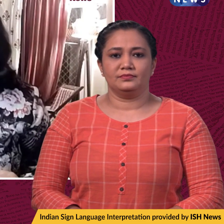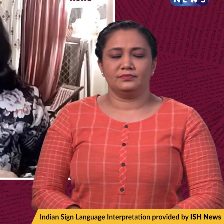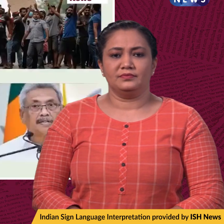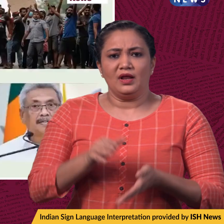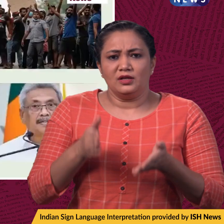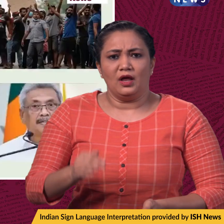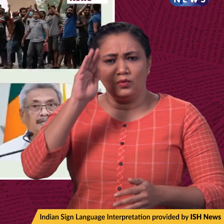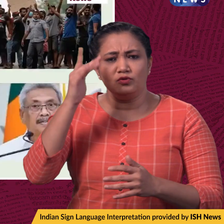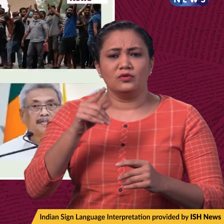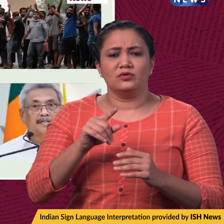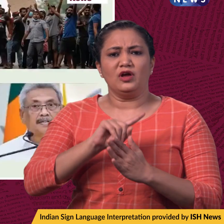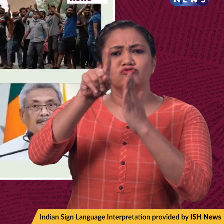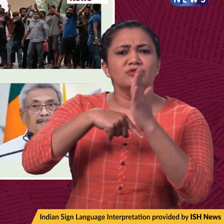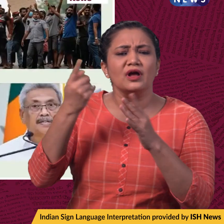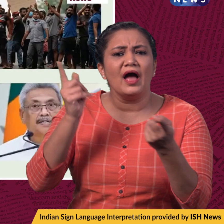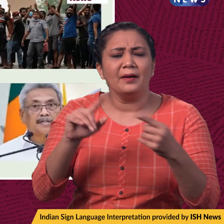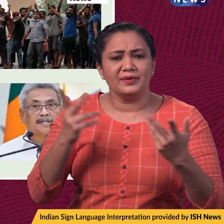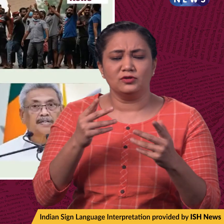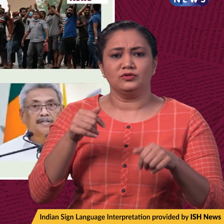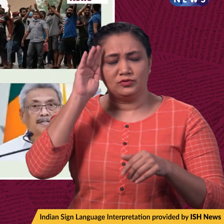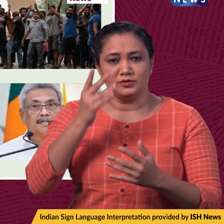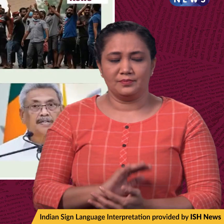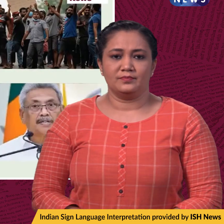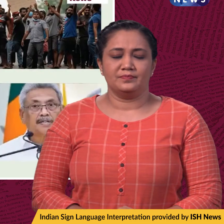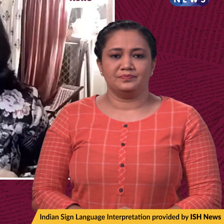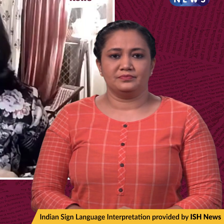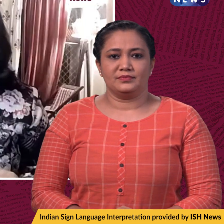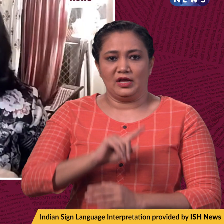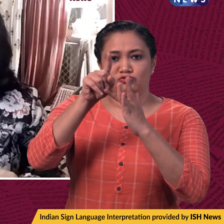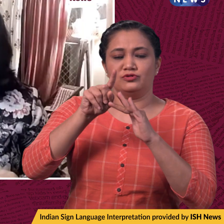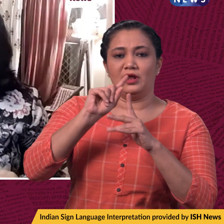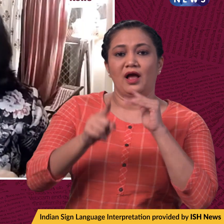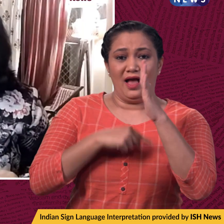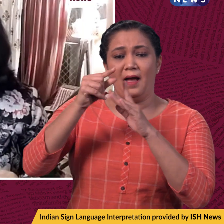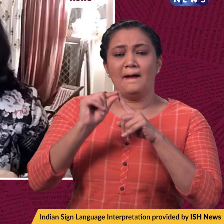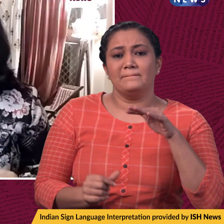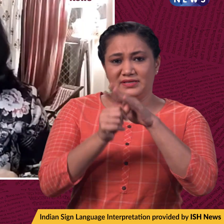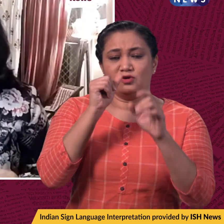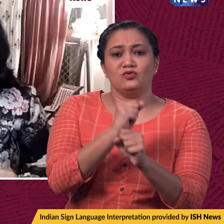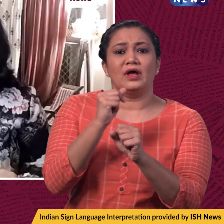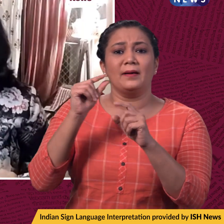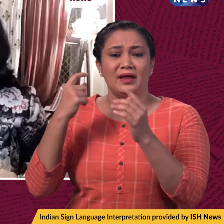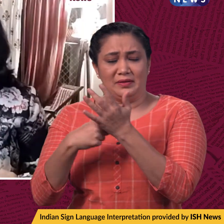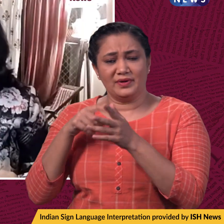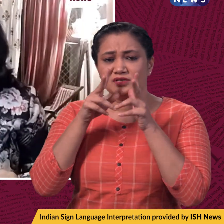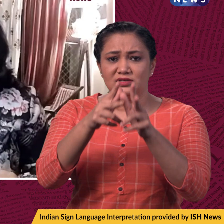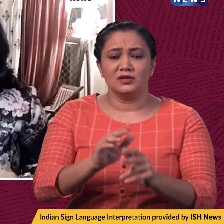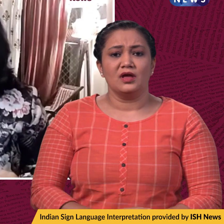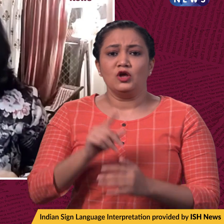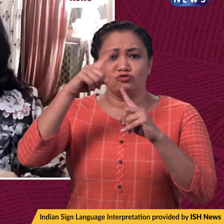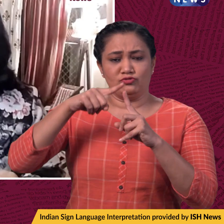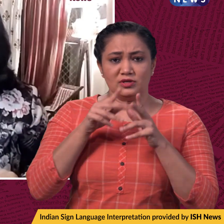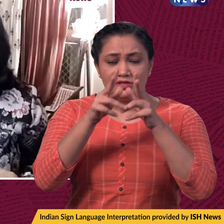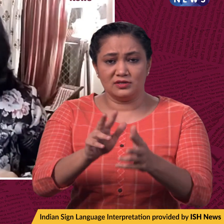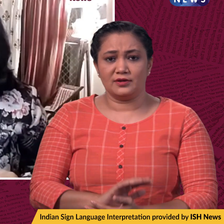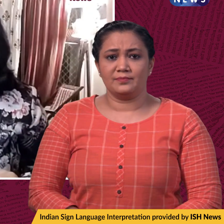On to what's happening in Sri Lanka. Here's the latest. Sri Lankan President Gotabaya Rajapaksa late on Tuesday night